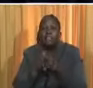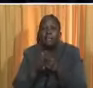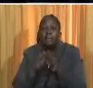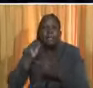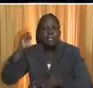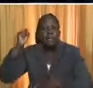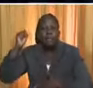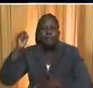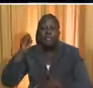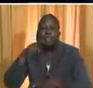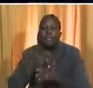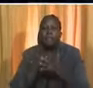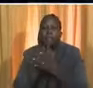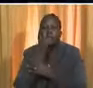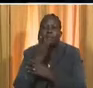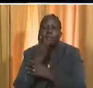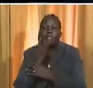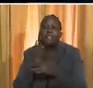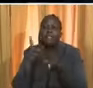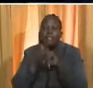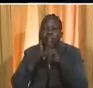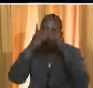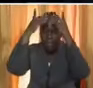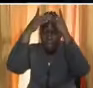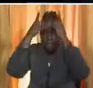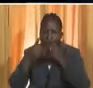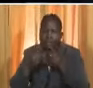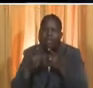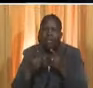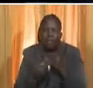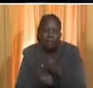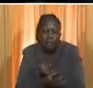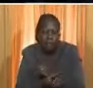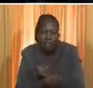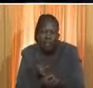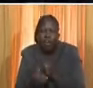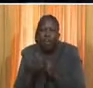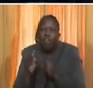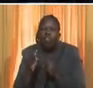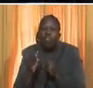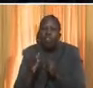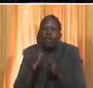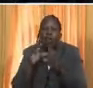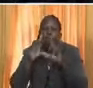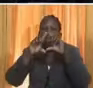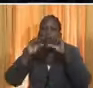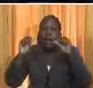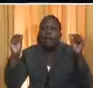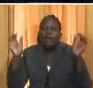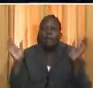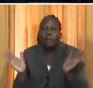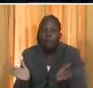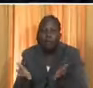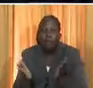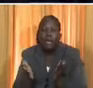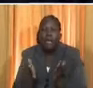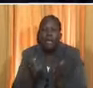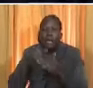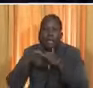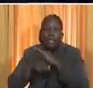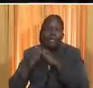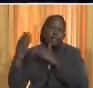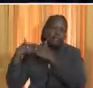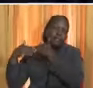changes. Beside the definition of the term popular initiative, there is history behind